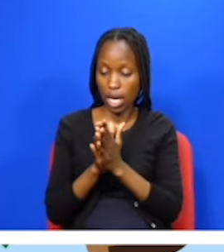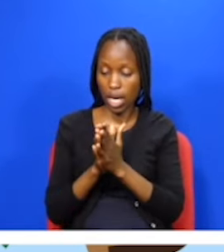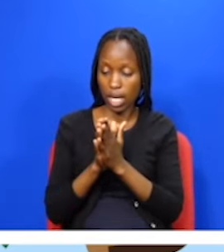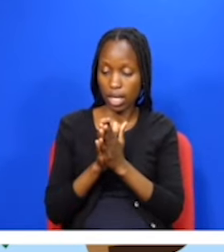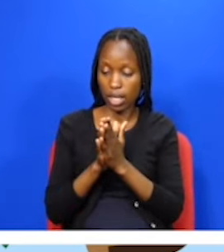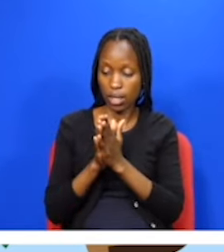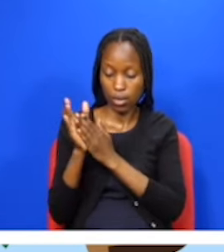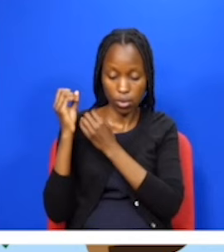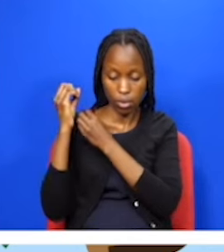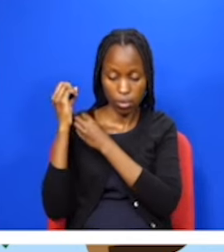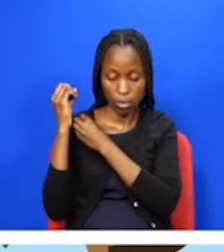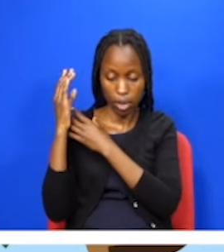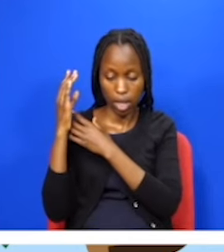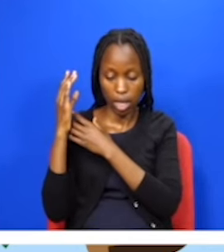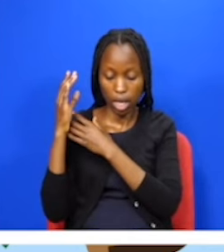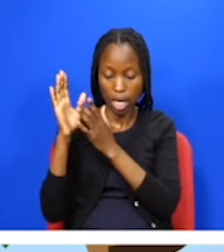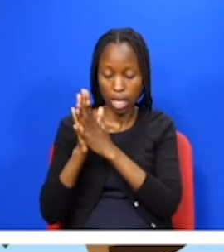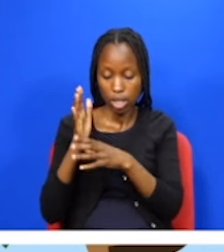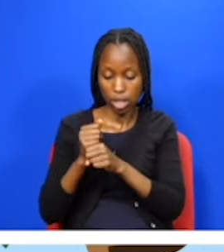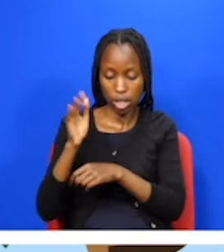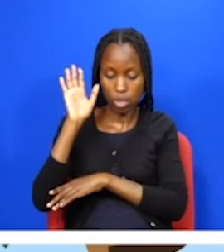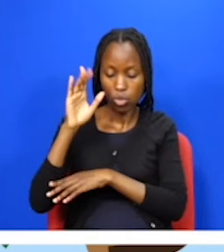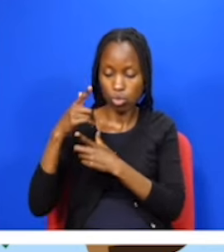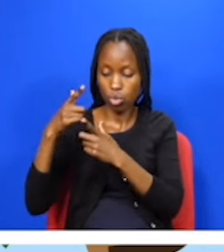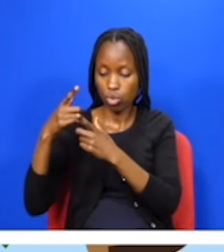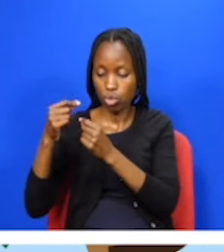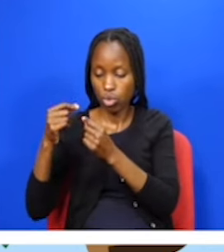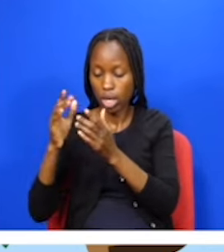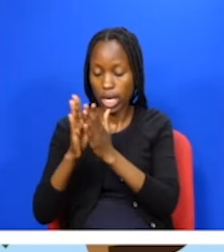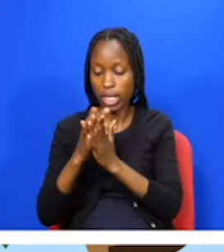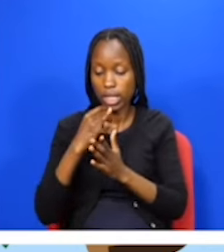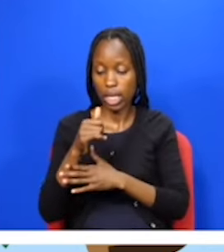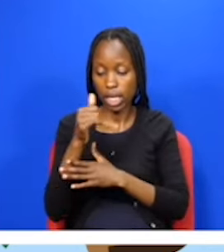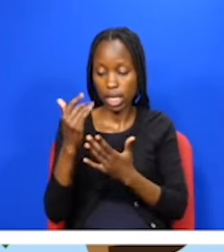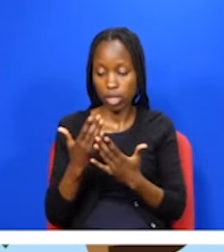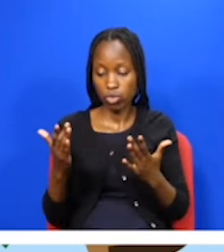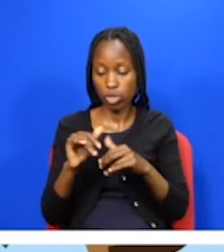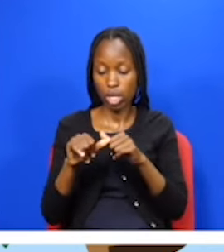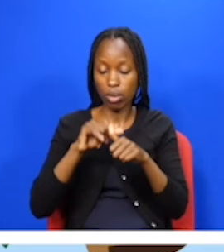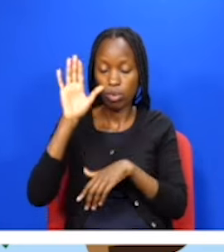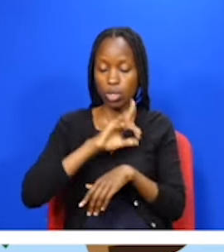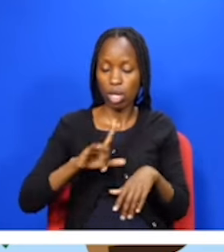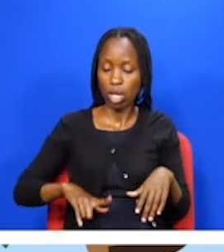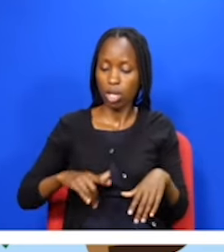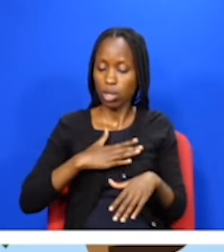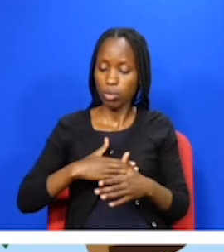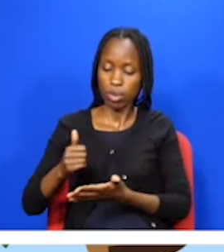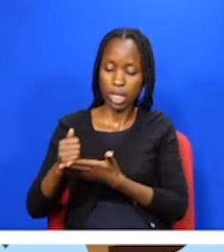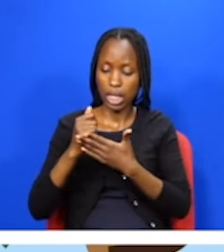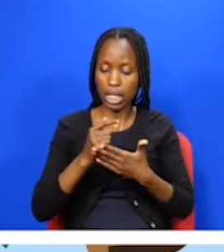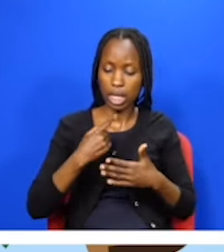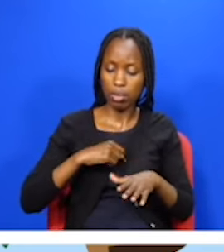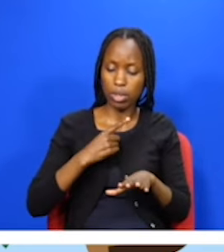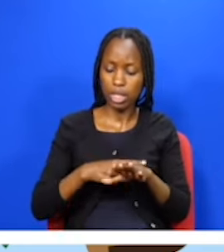promise and trust in you to go and tell others about you. May you help us, Lord, in times when we